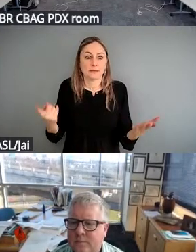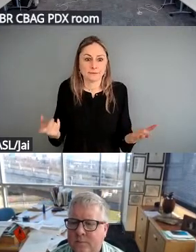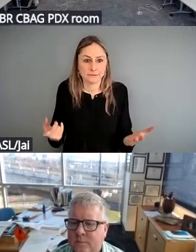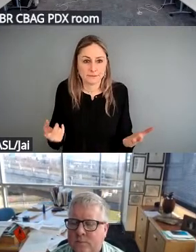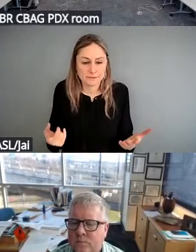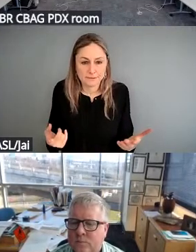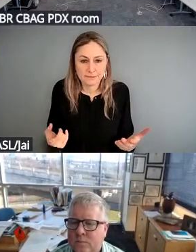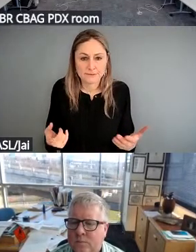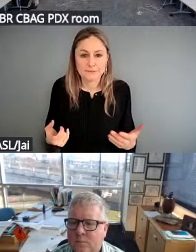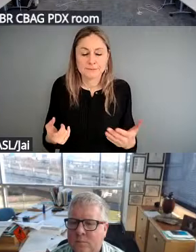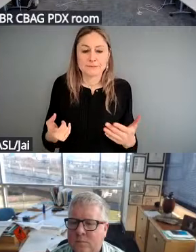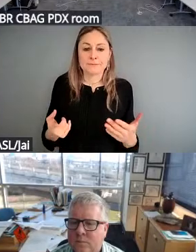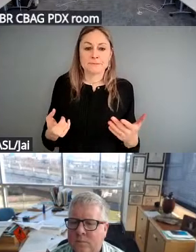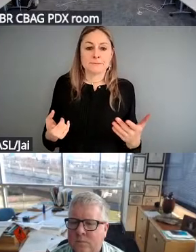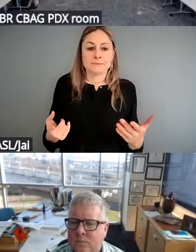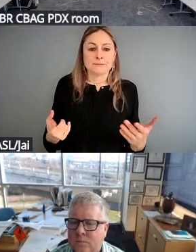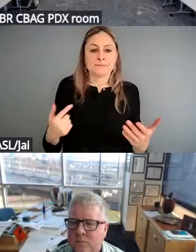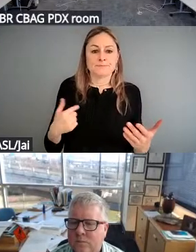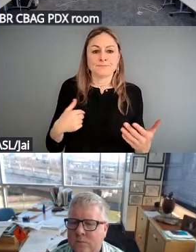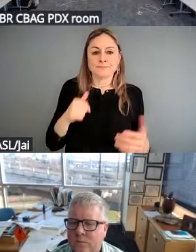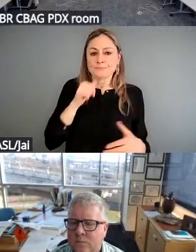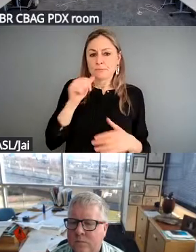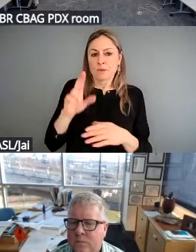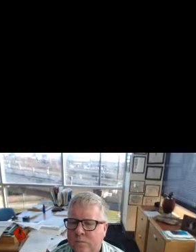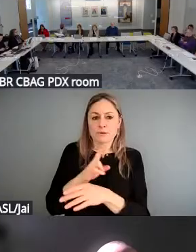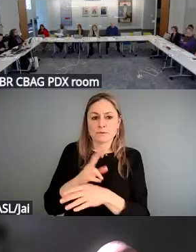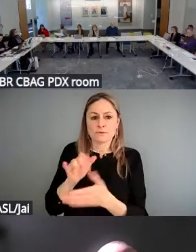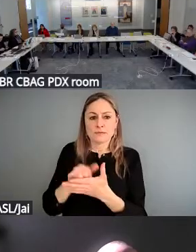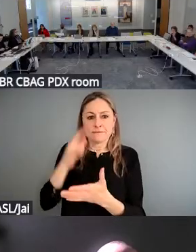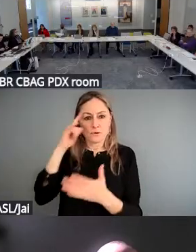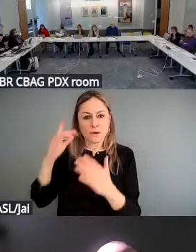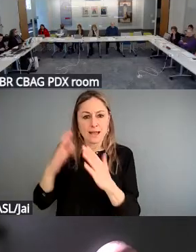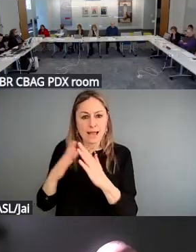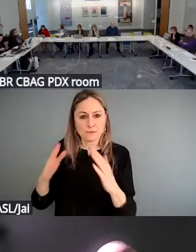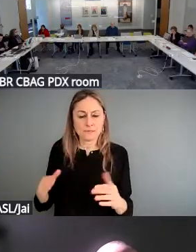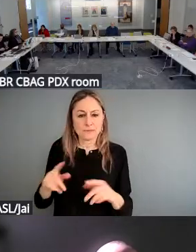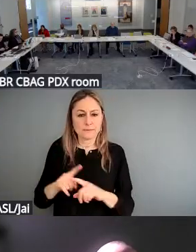that we don't use that for housing, but we try to